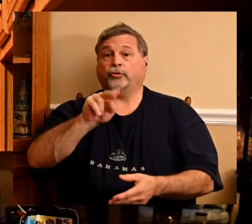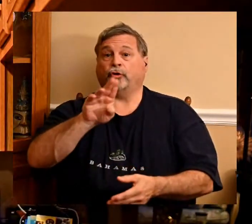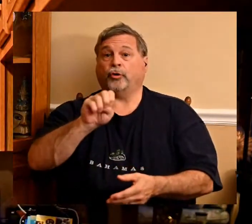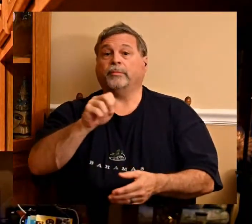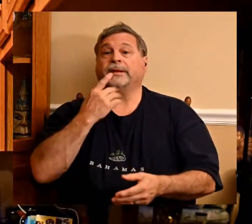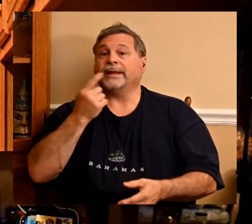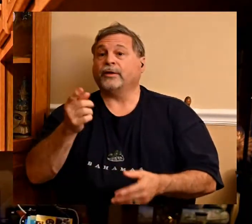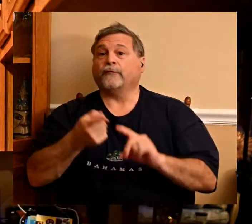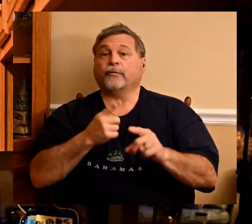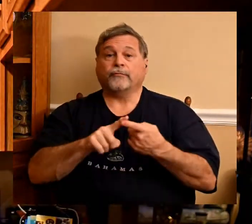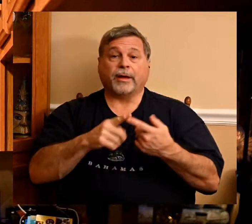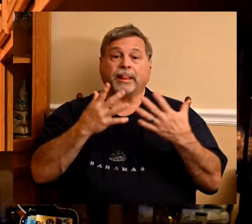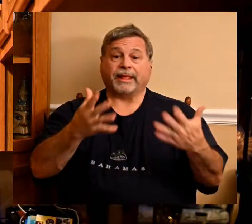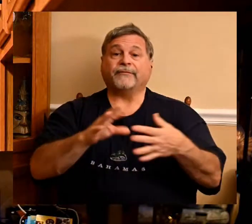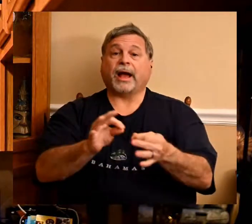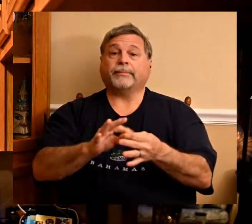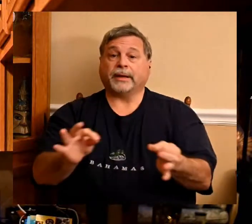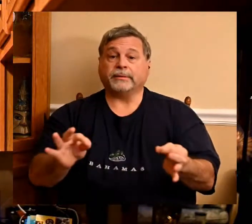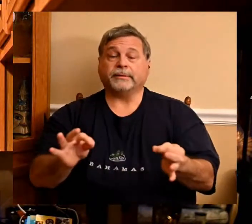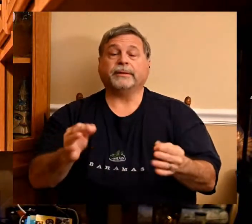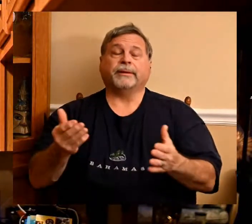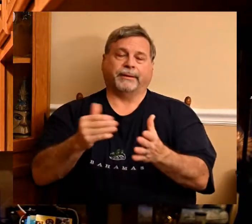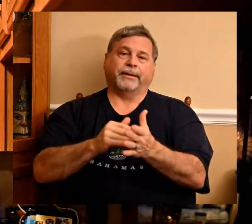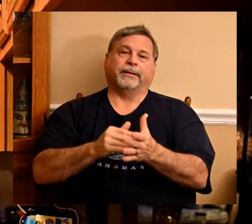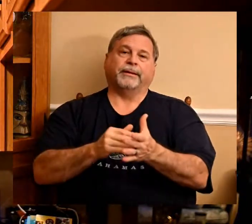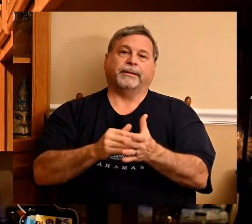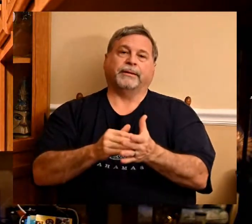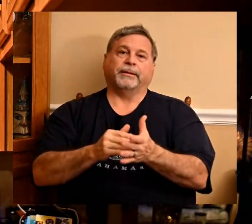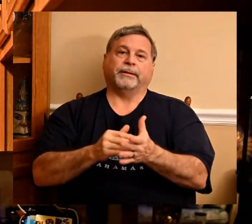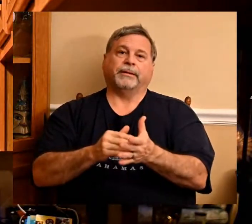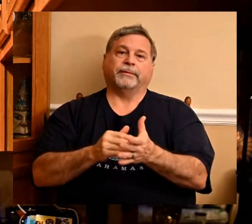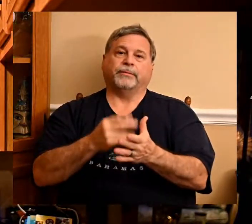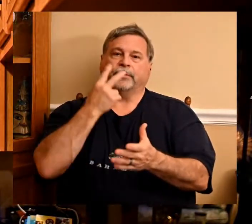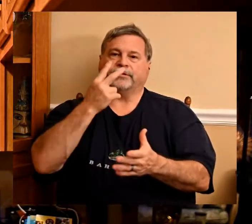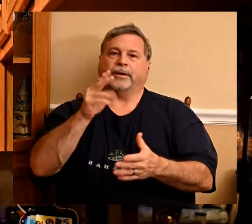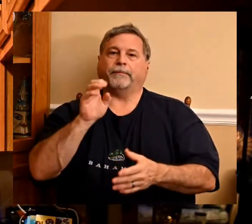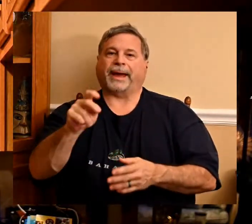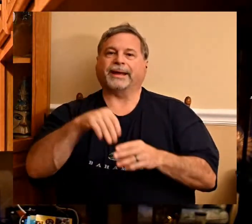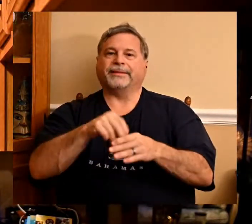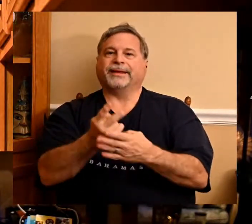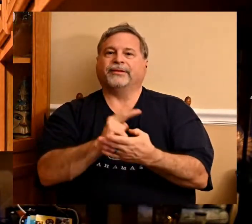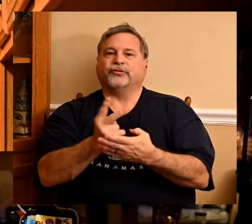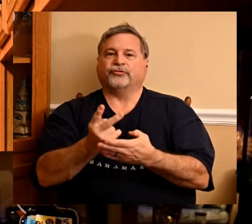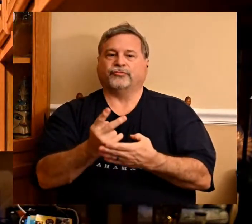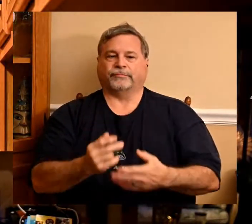your friends, leave us comments, and as again, we'll see you back in the kitchen.